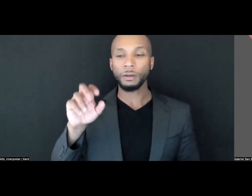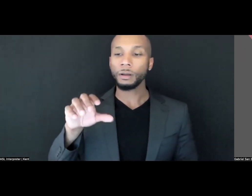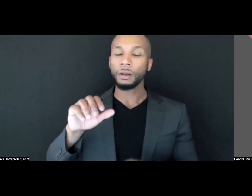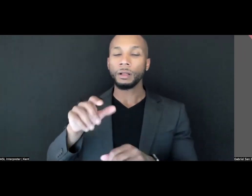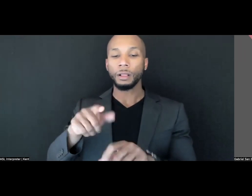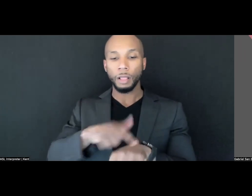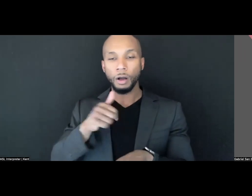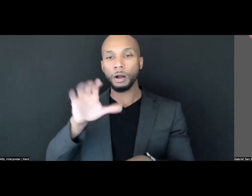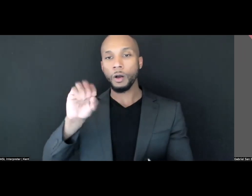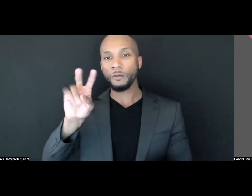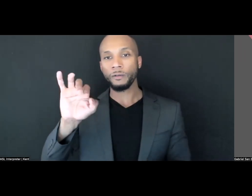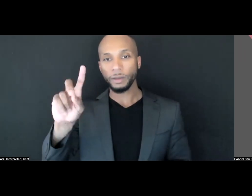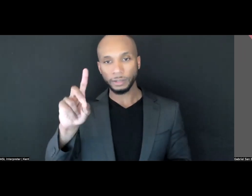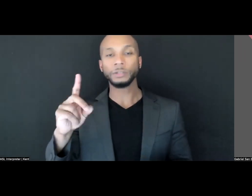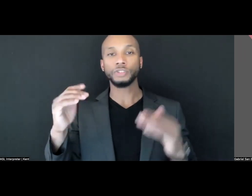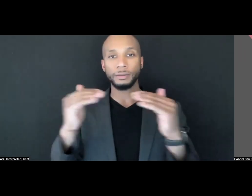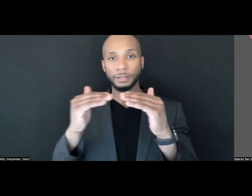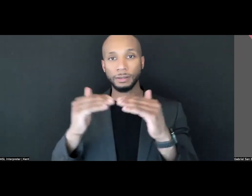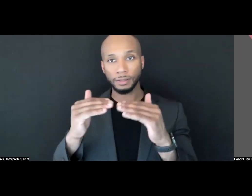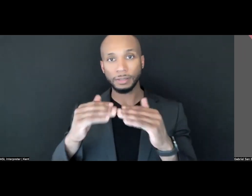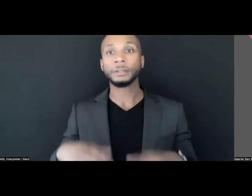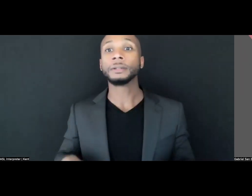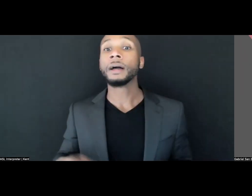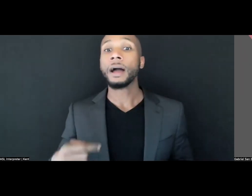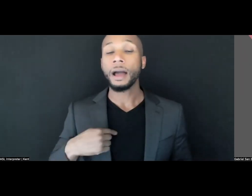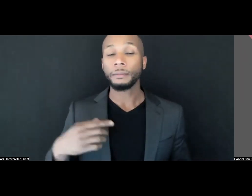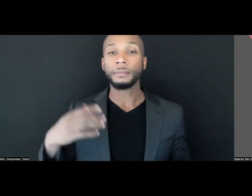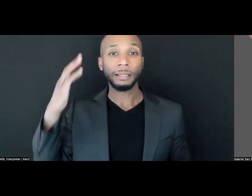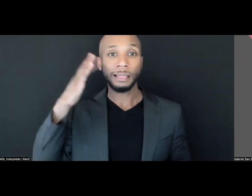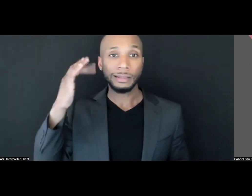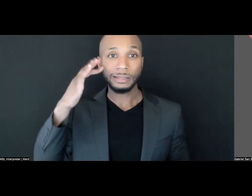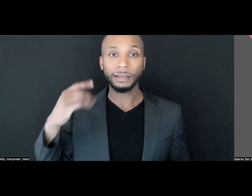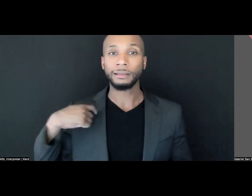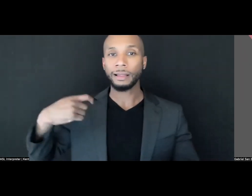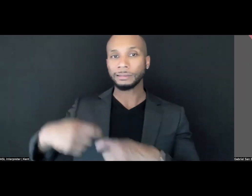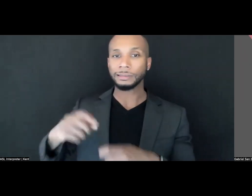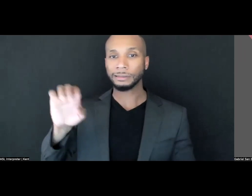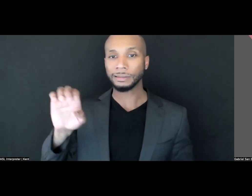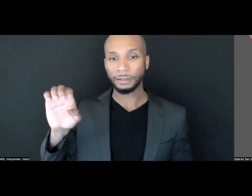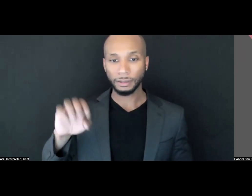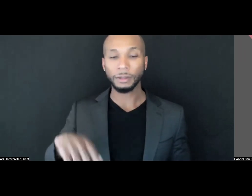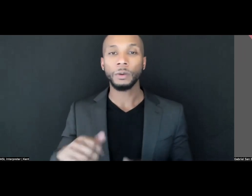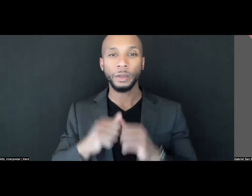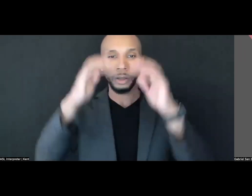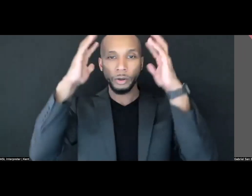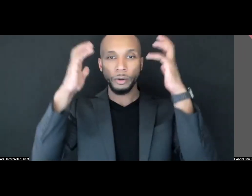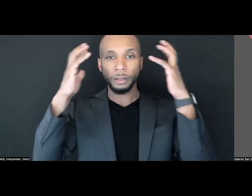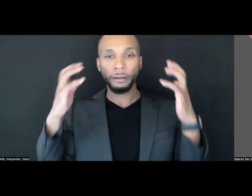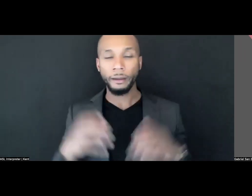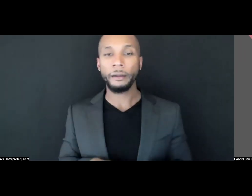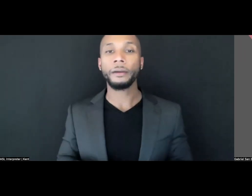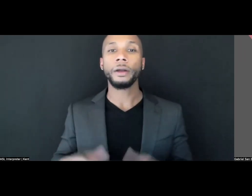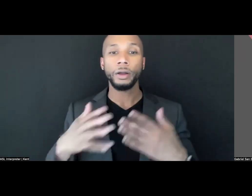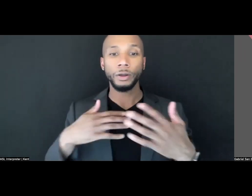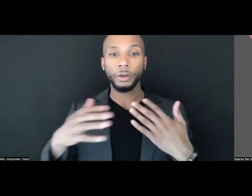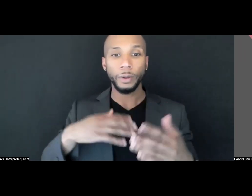So thank you all. I am a light-skinned Latino or Latina with curly hair, a gray streak, and